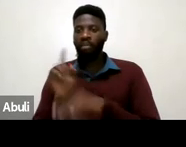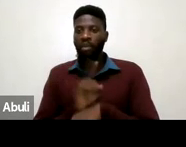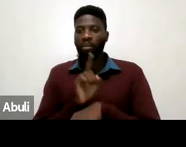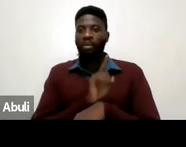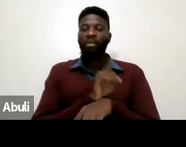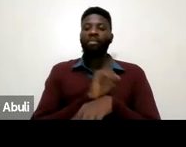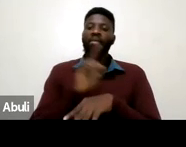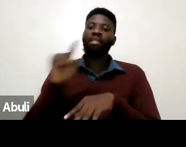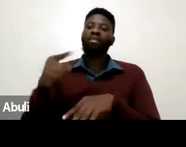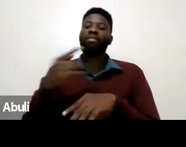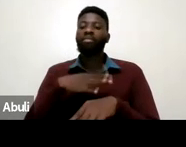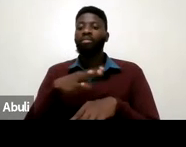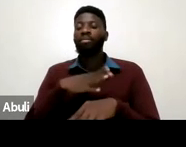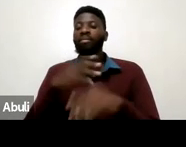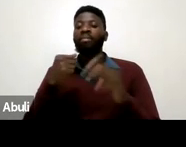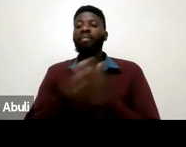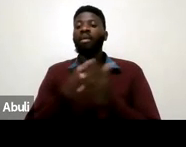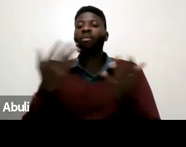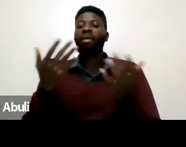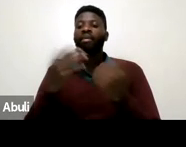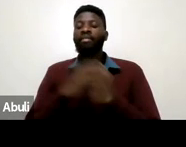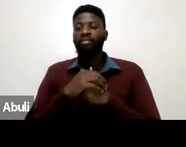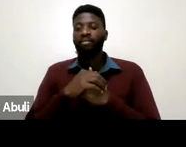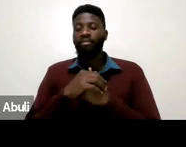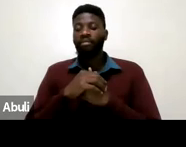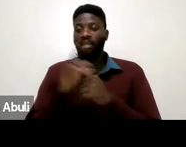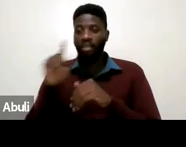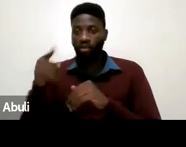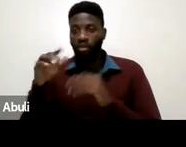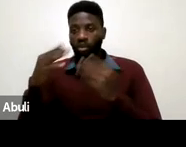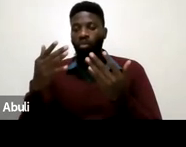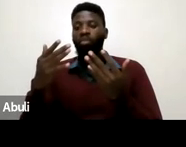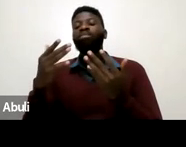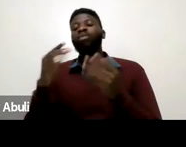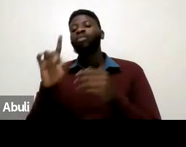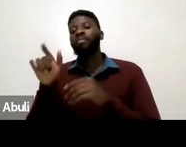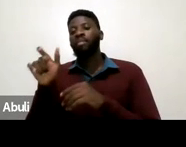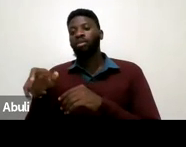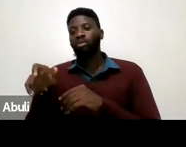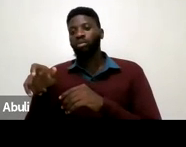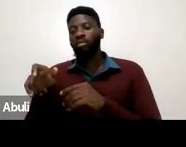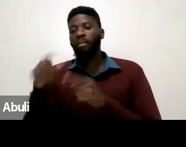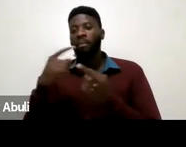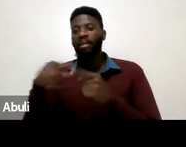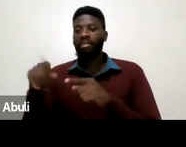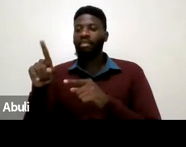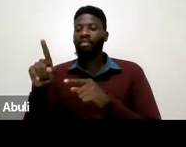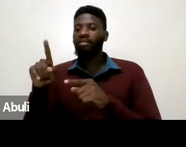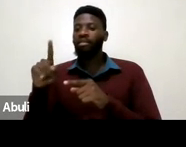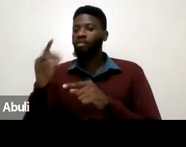people. Where will your impact be felt? Is it by reaching 1,000 or having one person, but at least have a decent meal for a week?